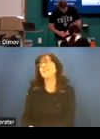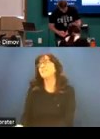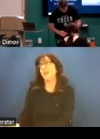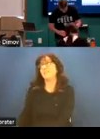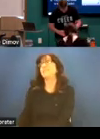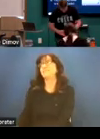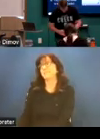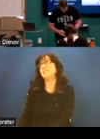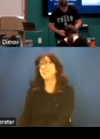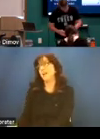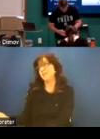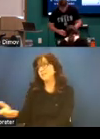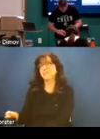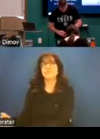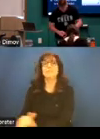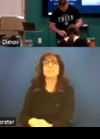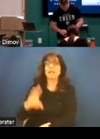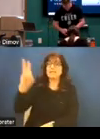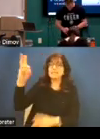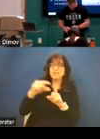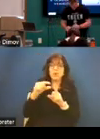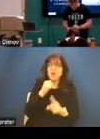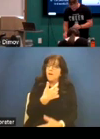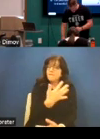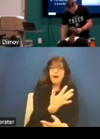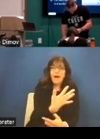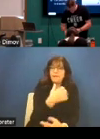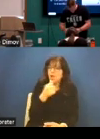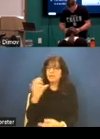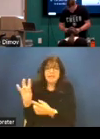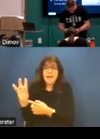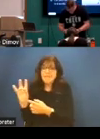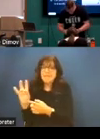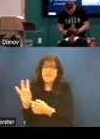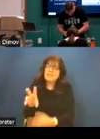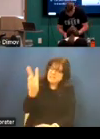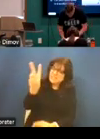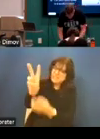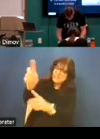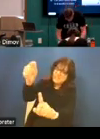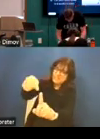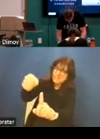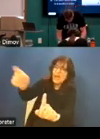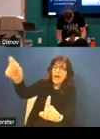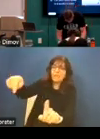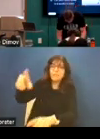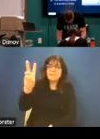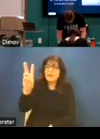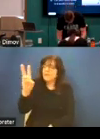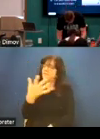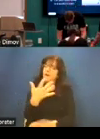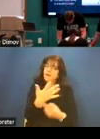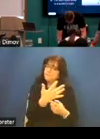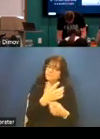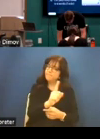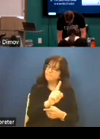Does it have to be 6 words? 6 words. You cannot have 7. You cannot have 5.